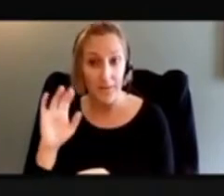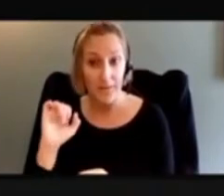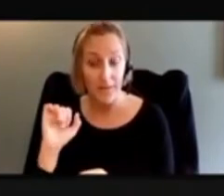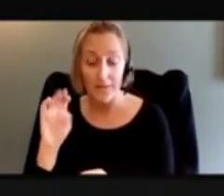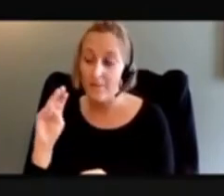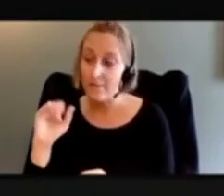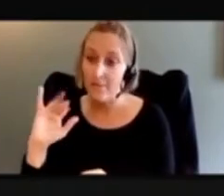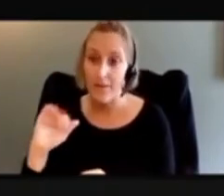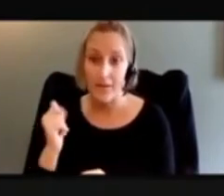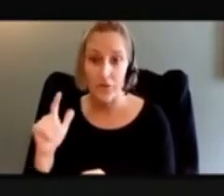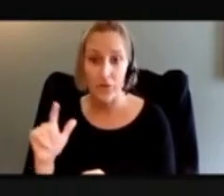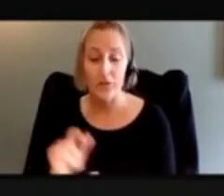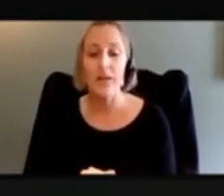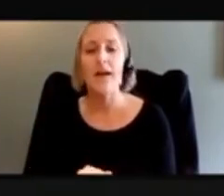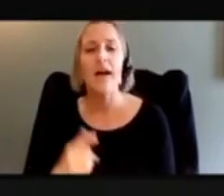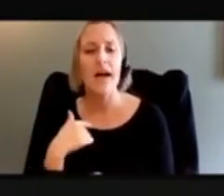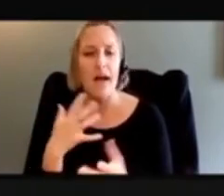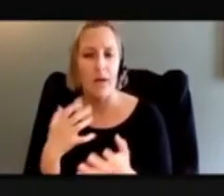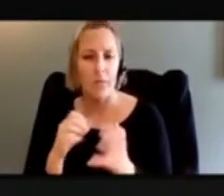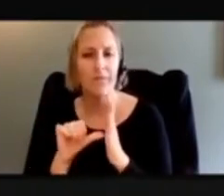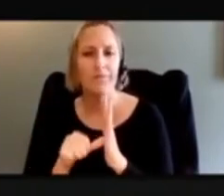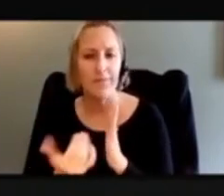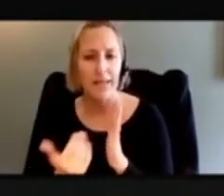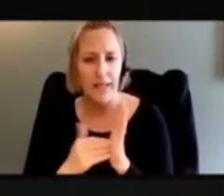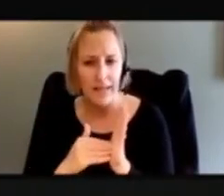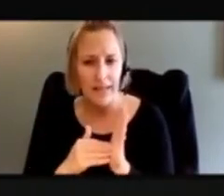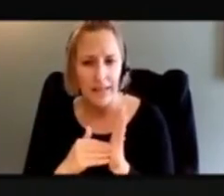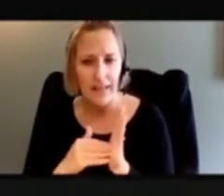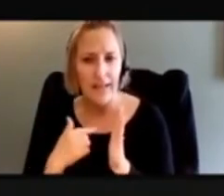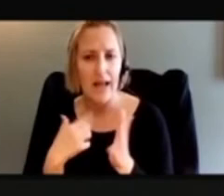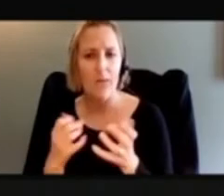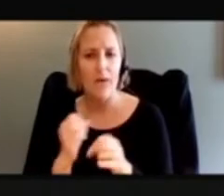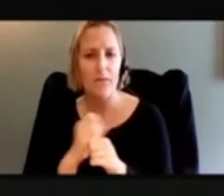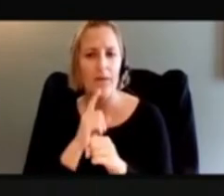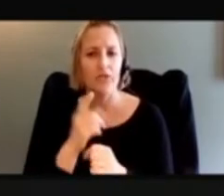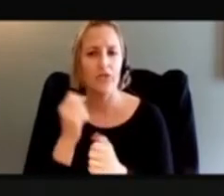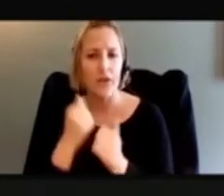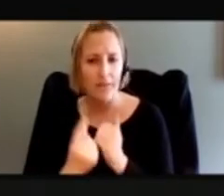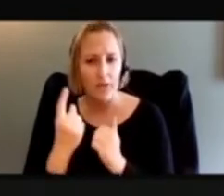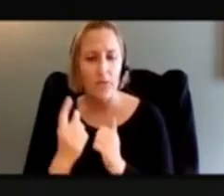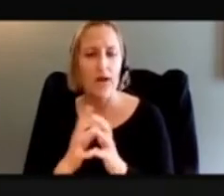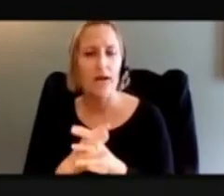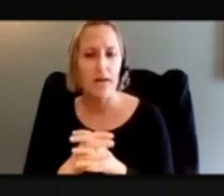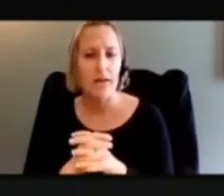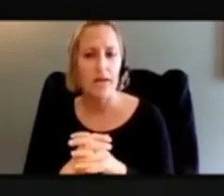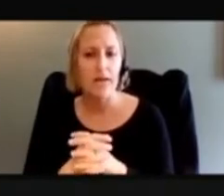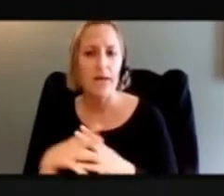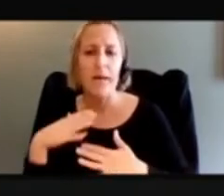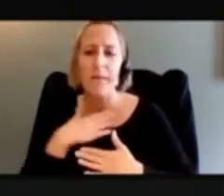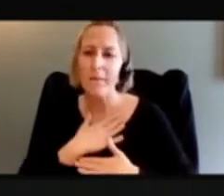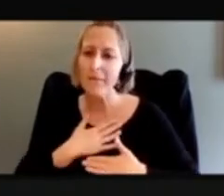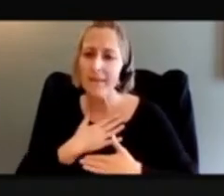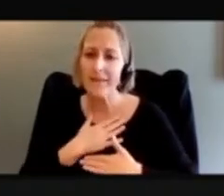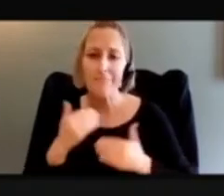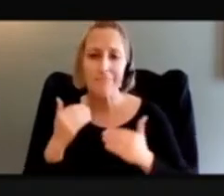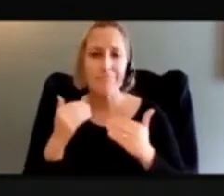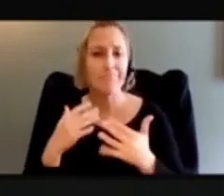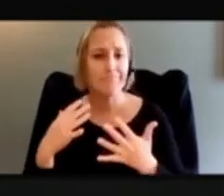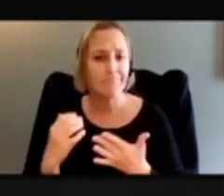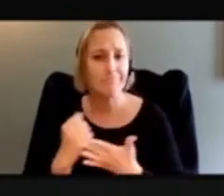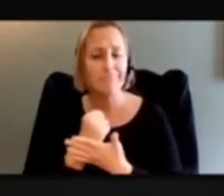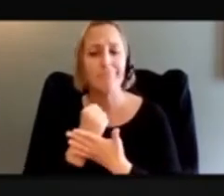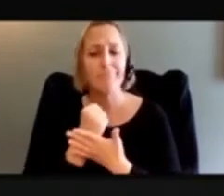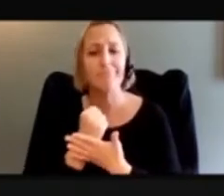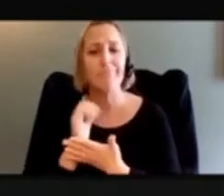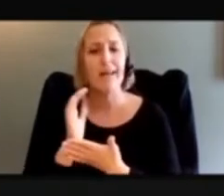I was just going to say again, I would like to make sure that everybody, please take advantage of our health literacy